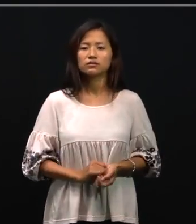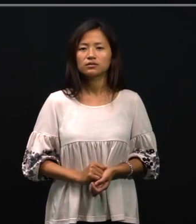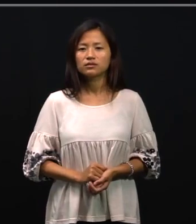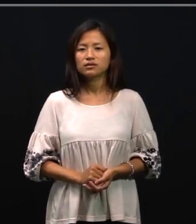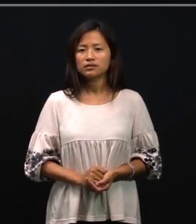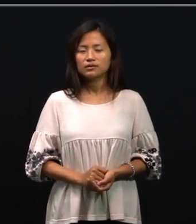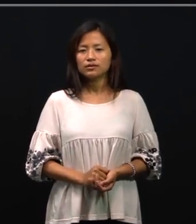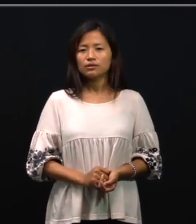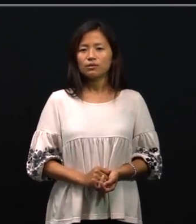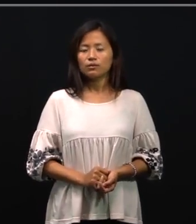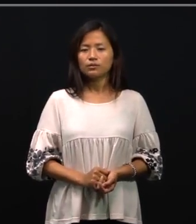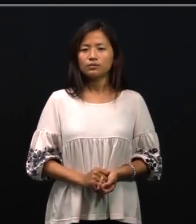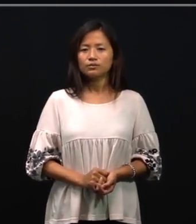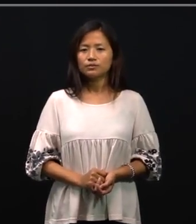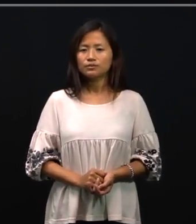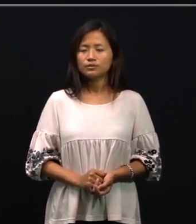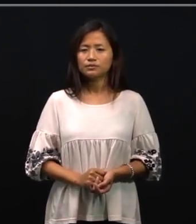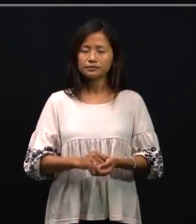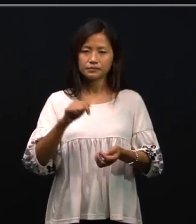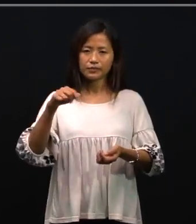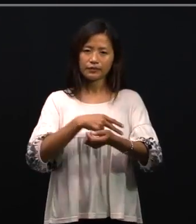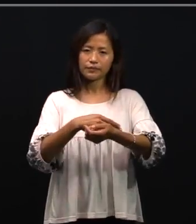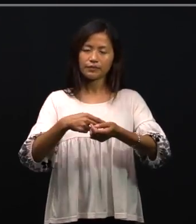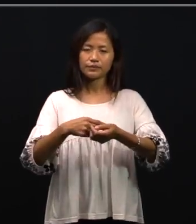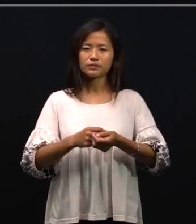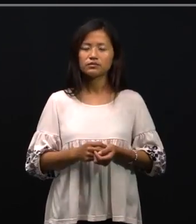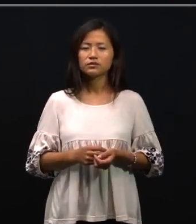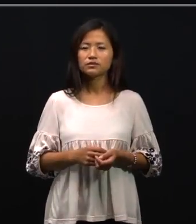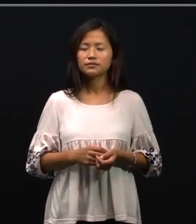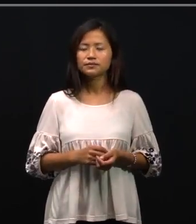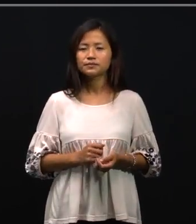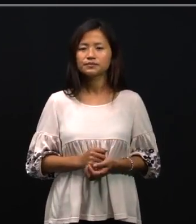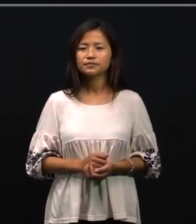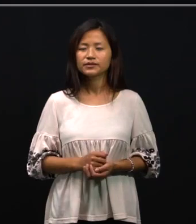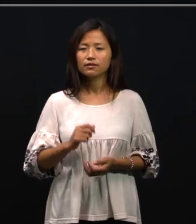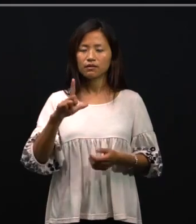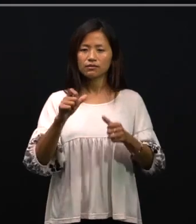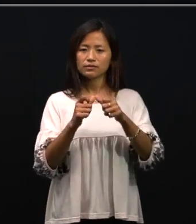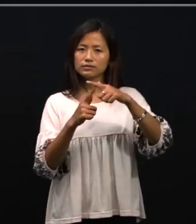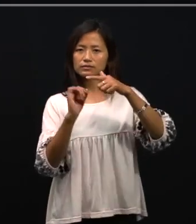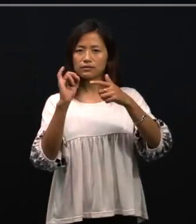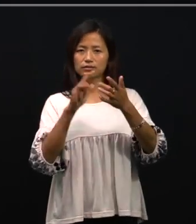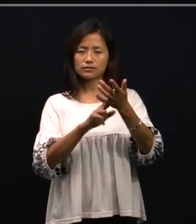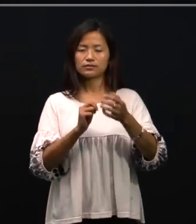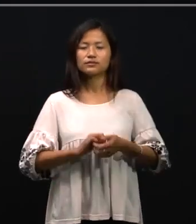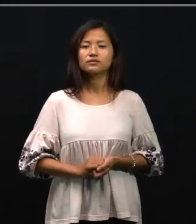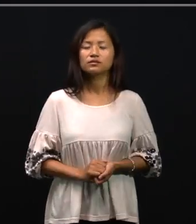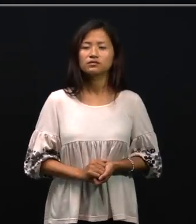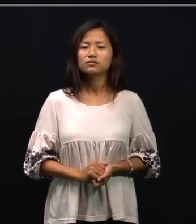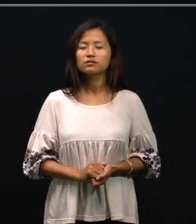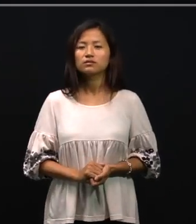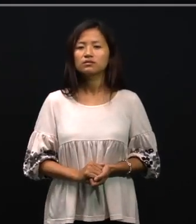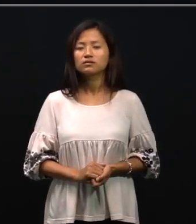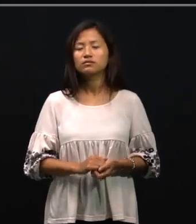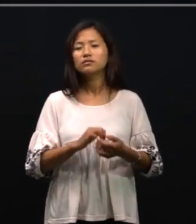letter, and these names are generally in Latin. The scientific names are generally in